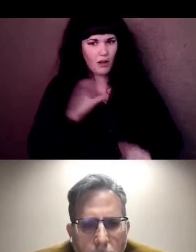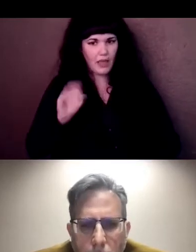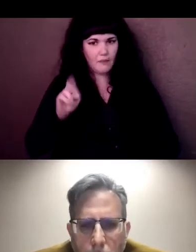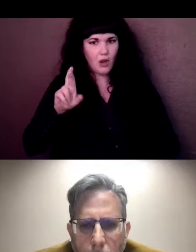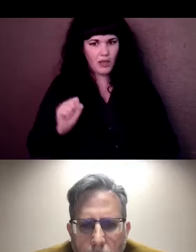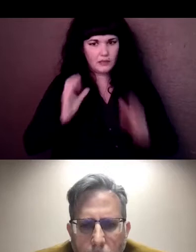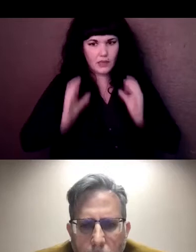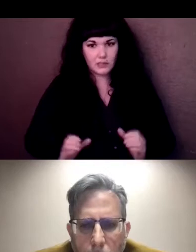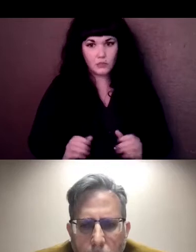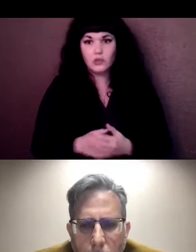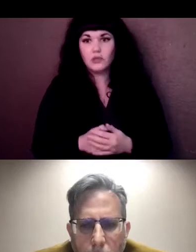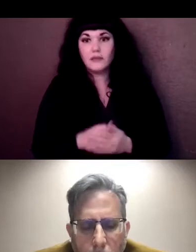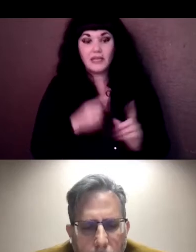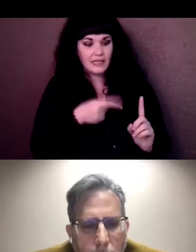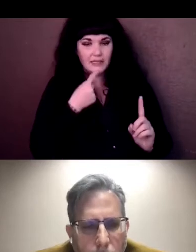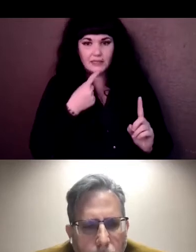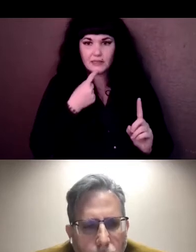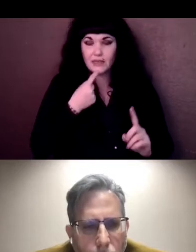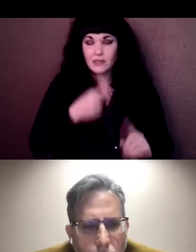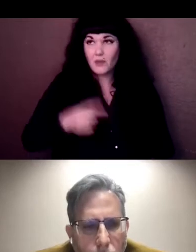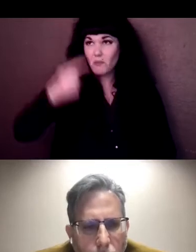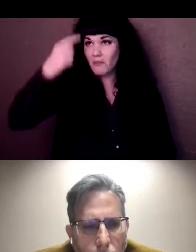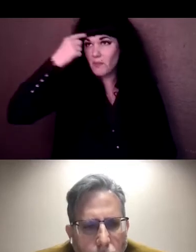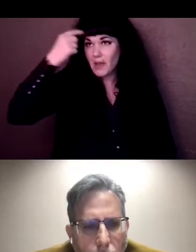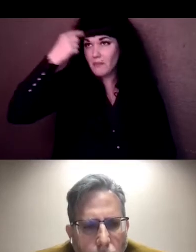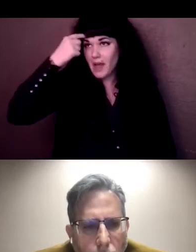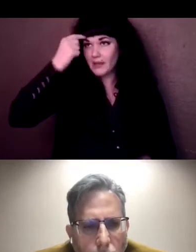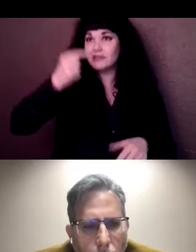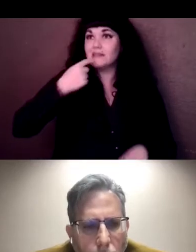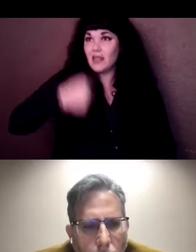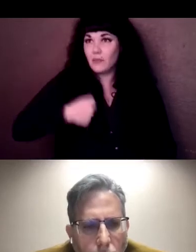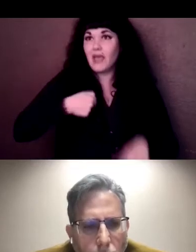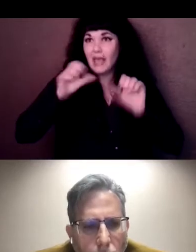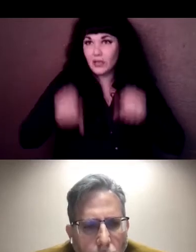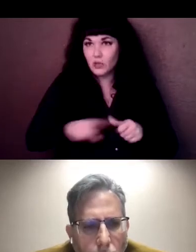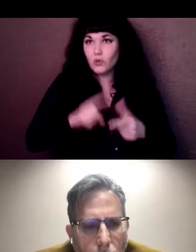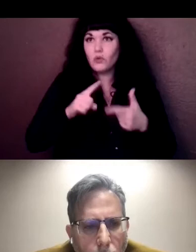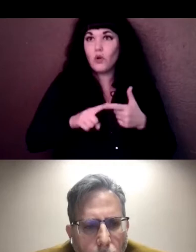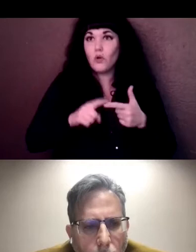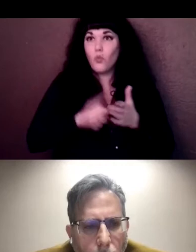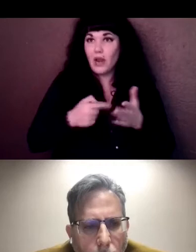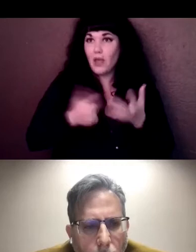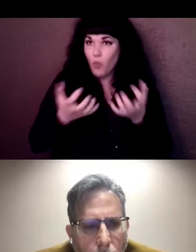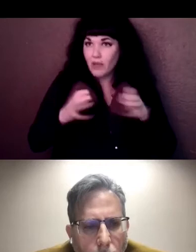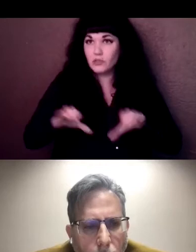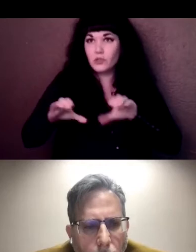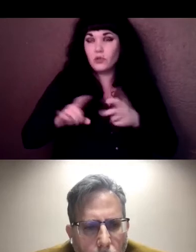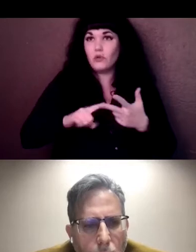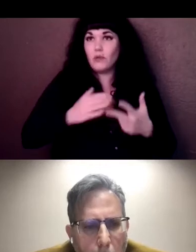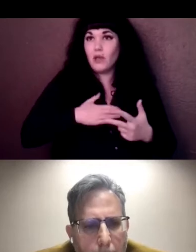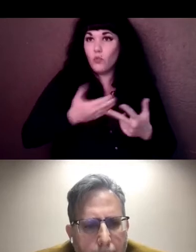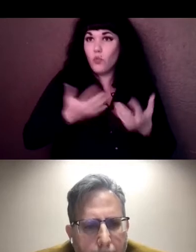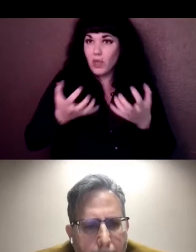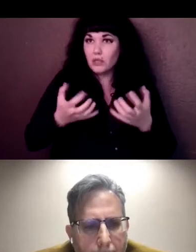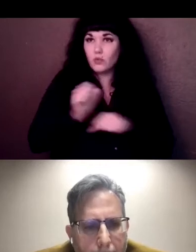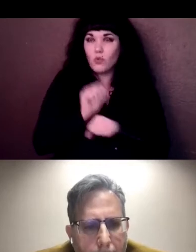his mind is telling him he can do, what he wants to do, his will to work, it just isn't matching up with his physical functioning,